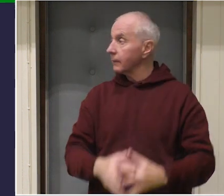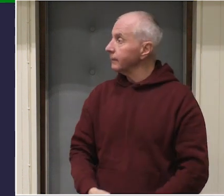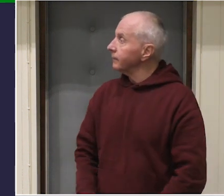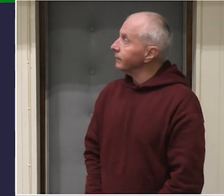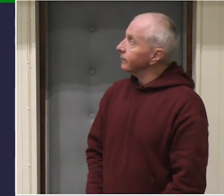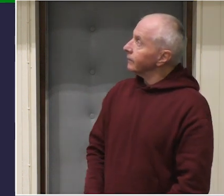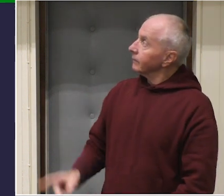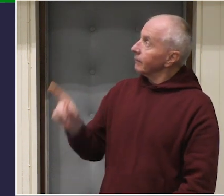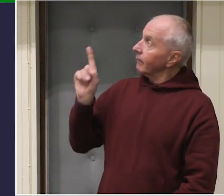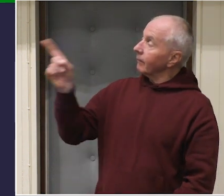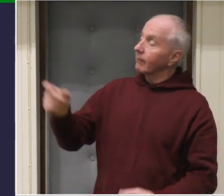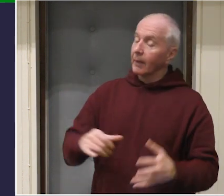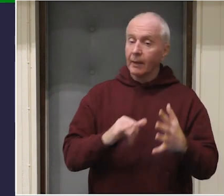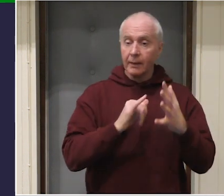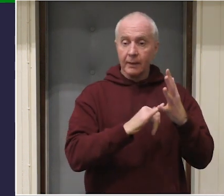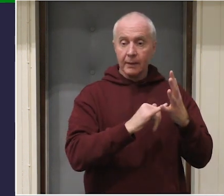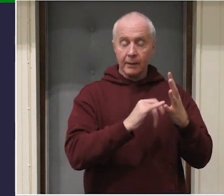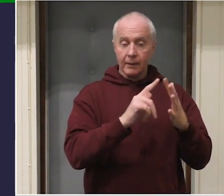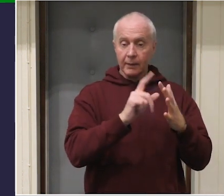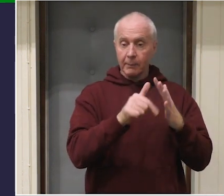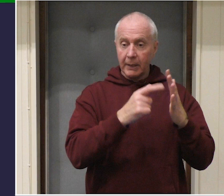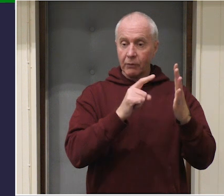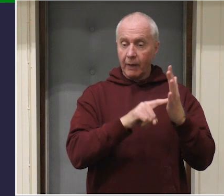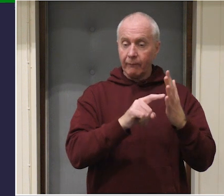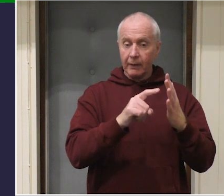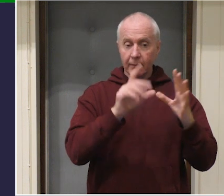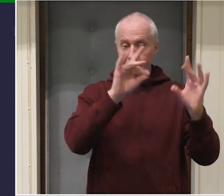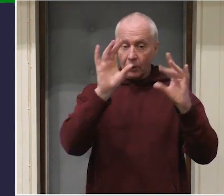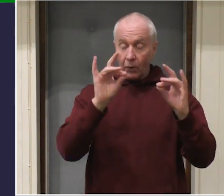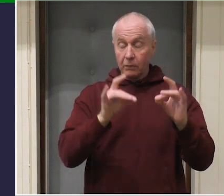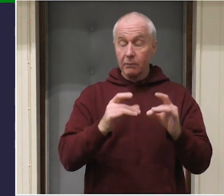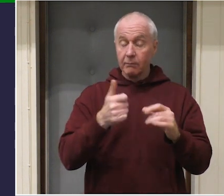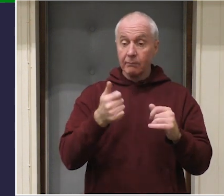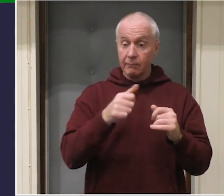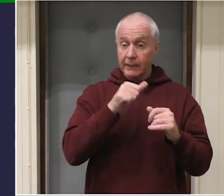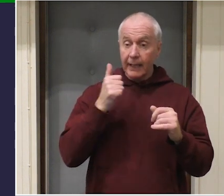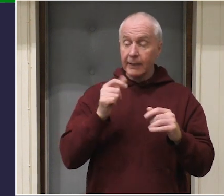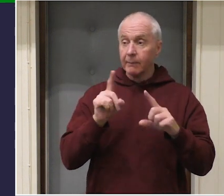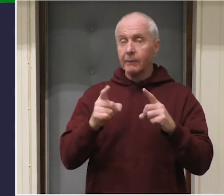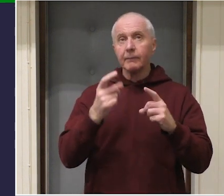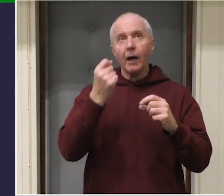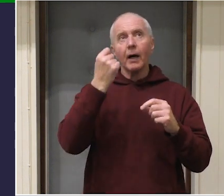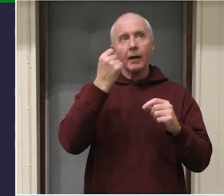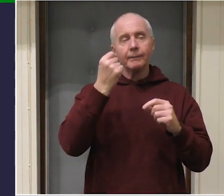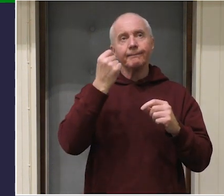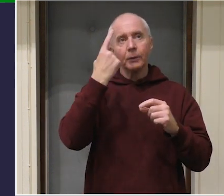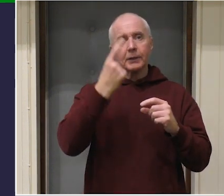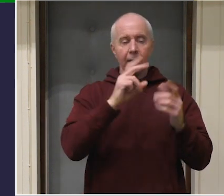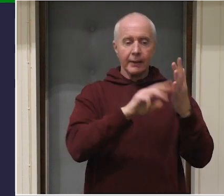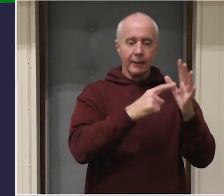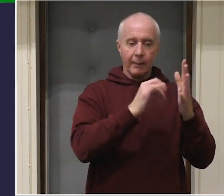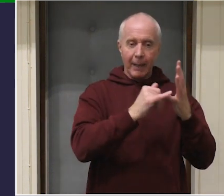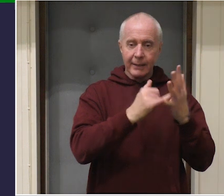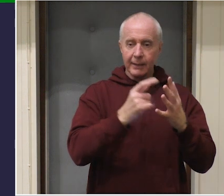that's quite nice, but there's limitations. We can get the orbital period, that's fine. We can get an idea of the masses of the stars, but we only get a